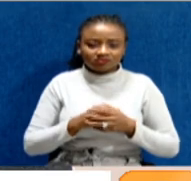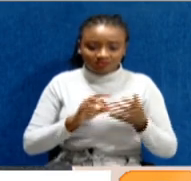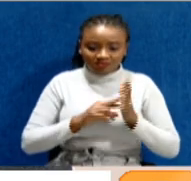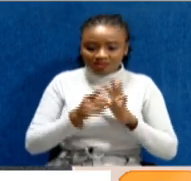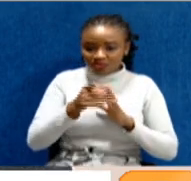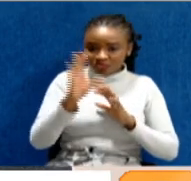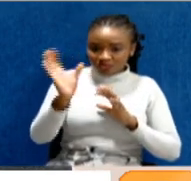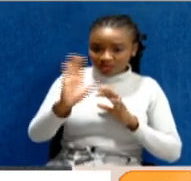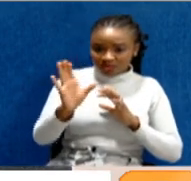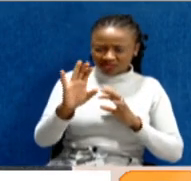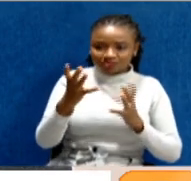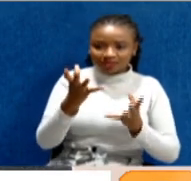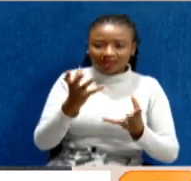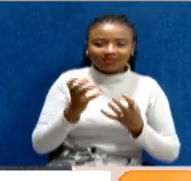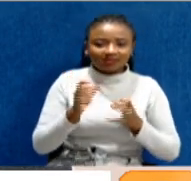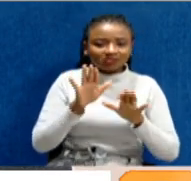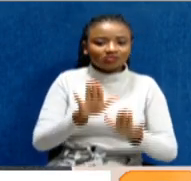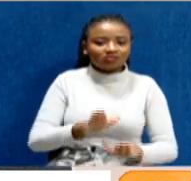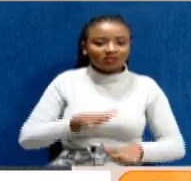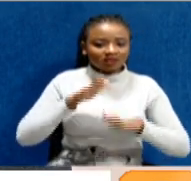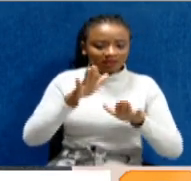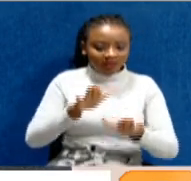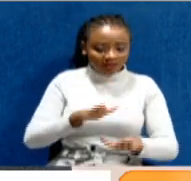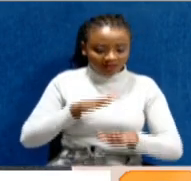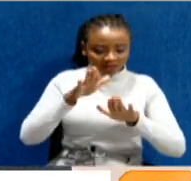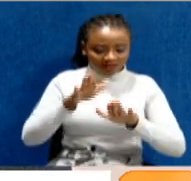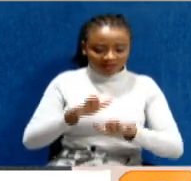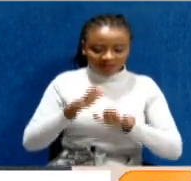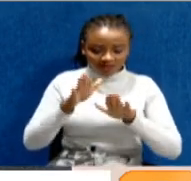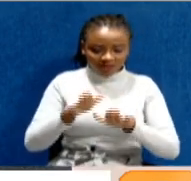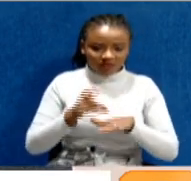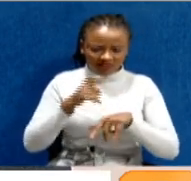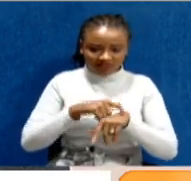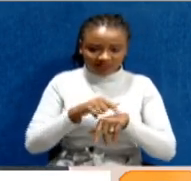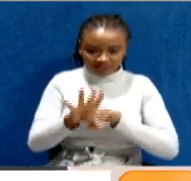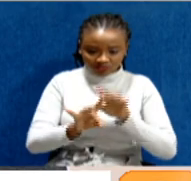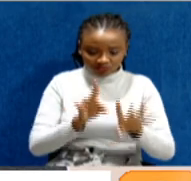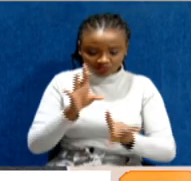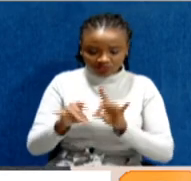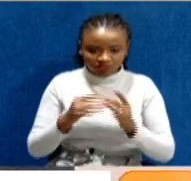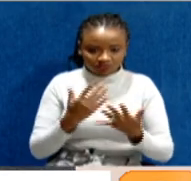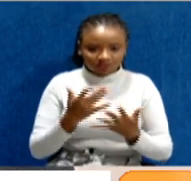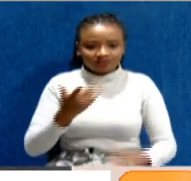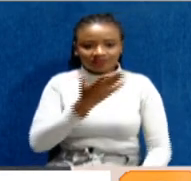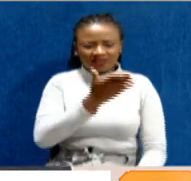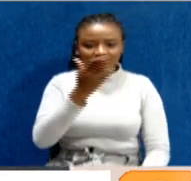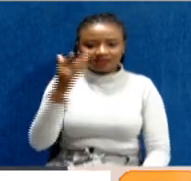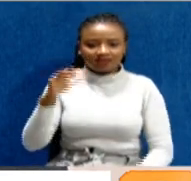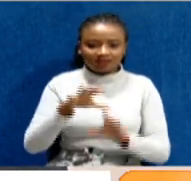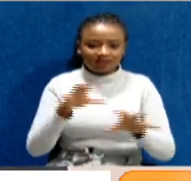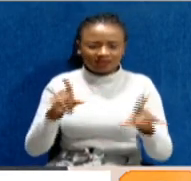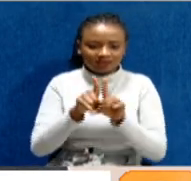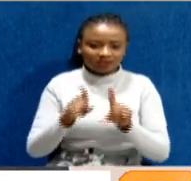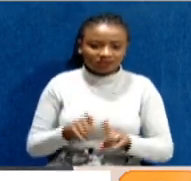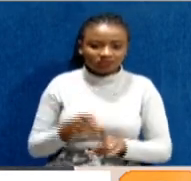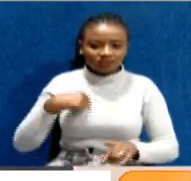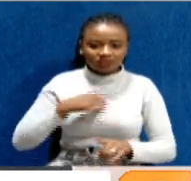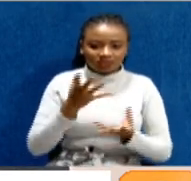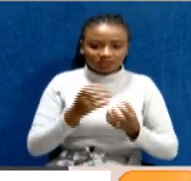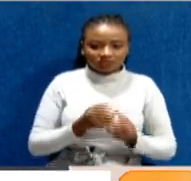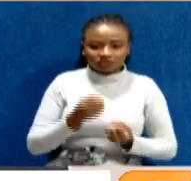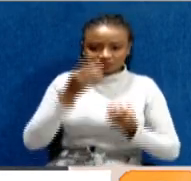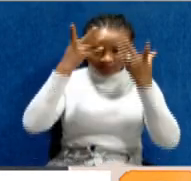consumer to actually be cautious, to be actually be careful as you choose products out there in the market, and let us make the